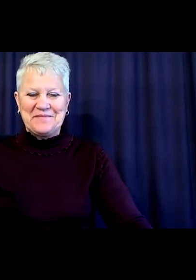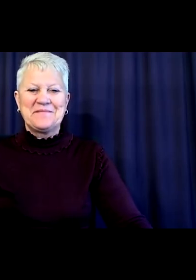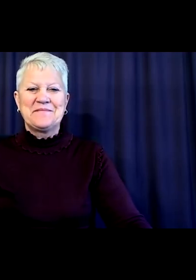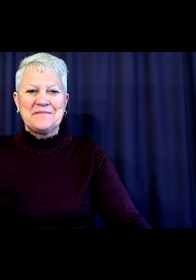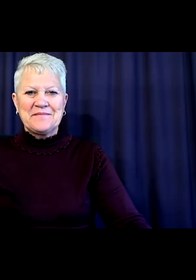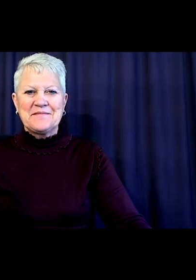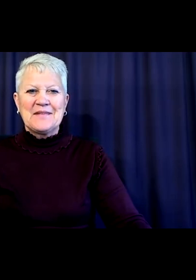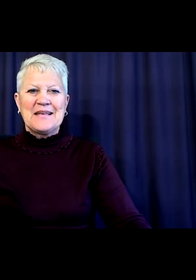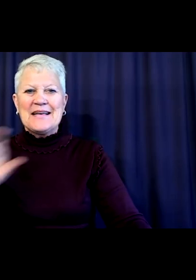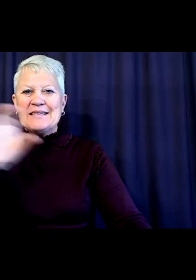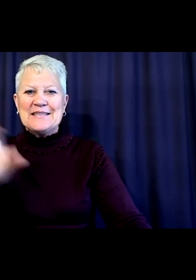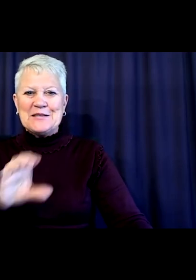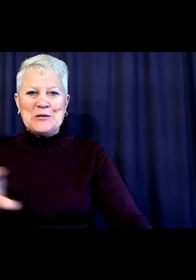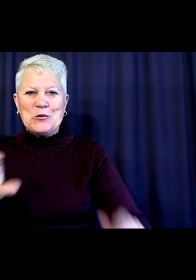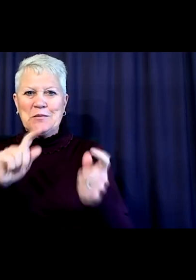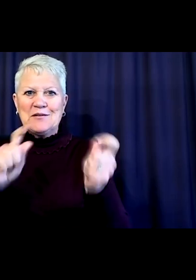Zoom changed again.